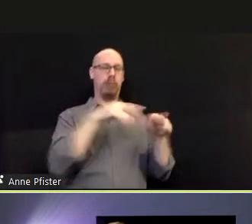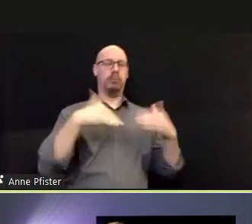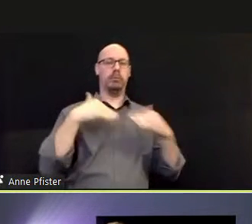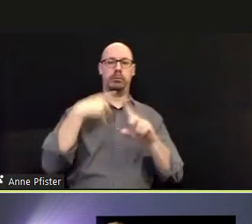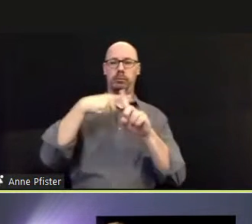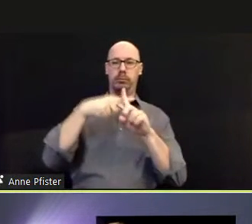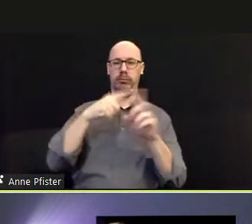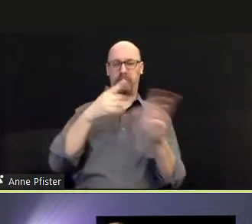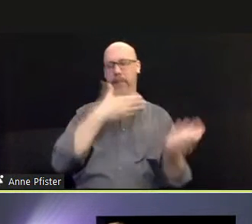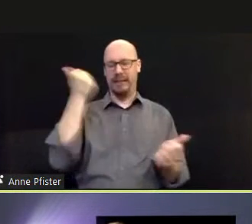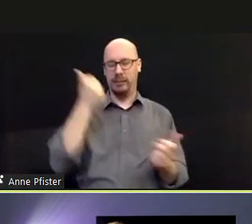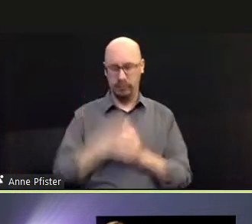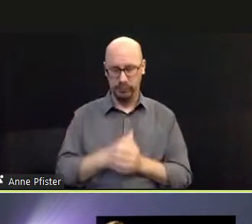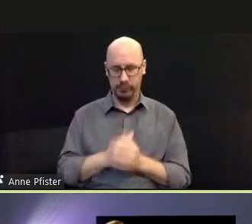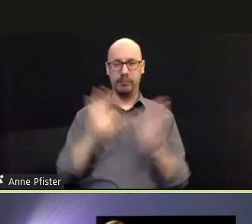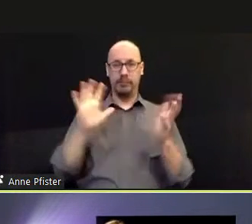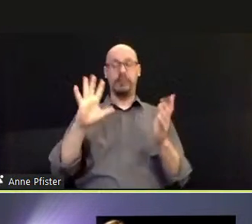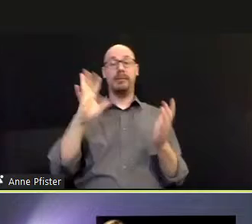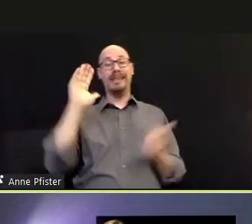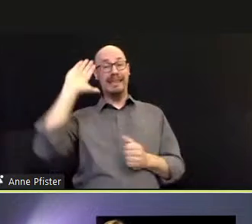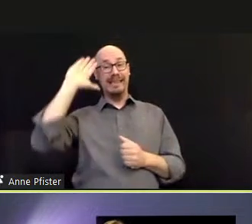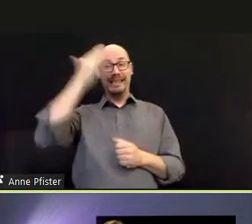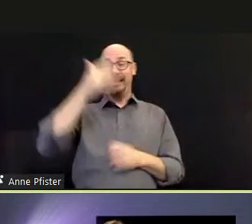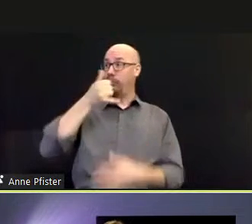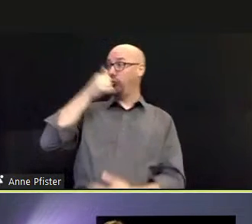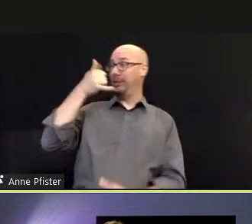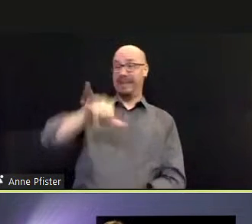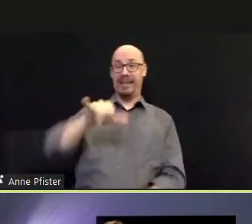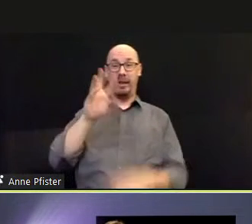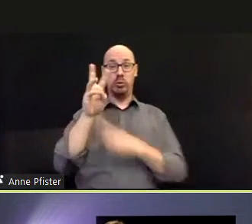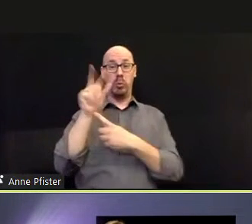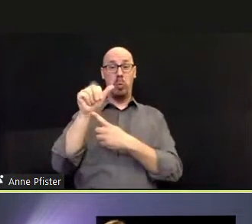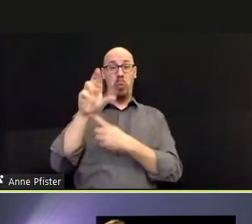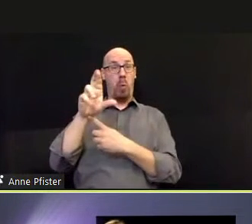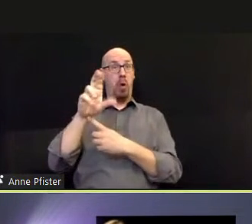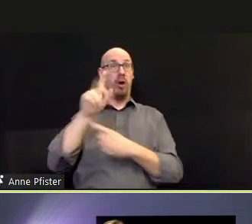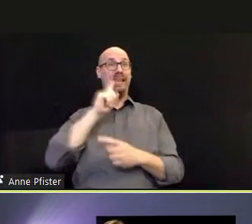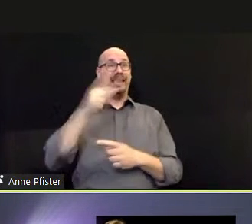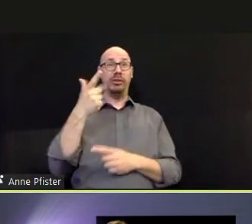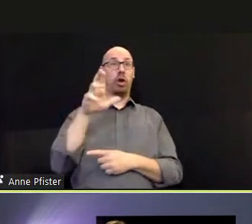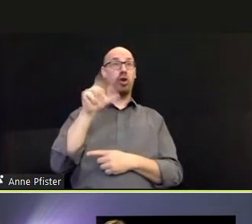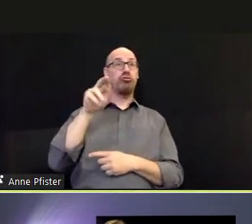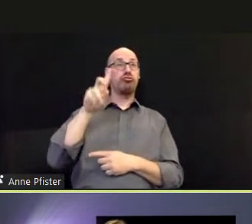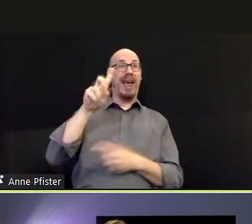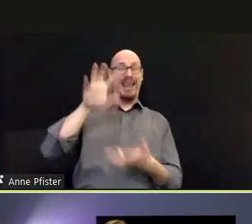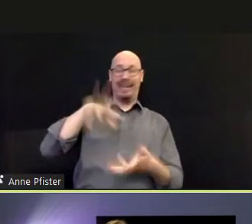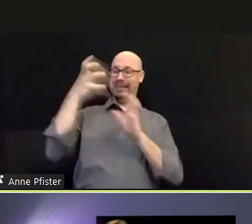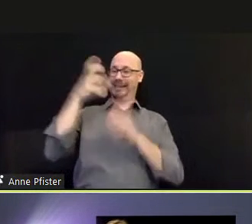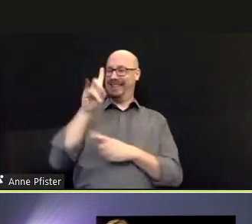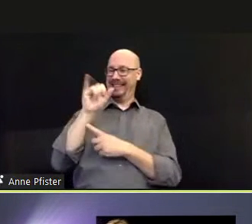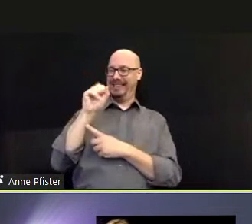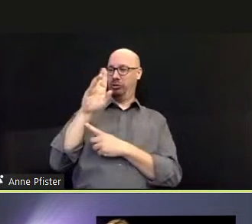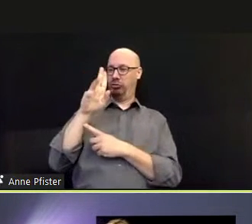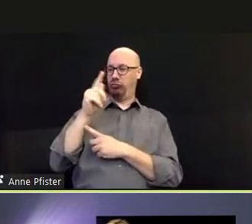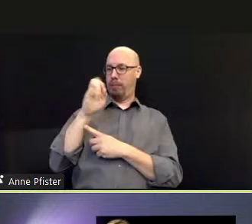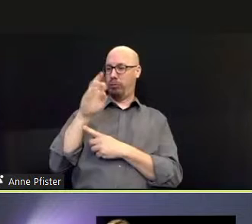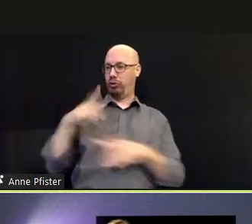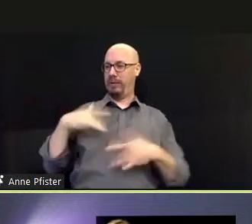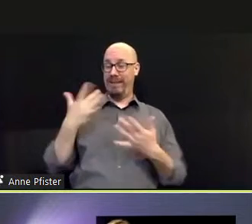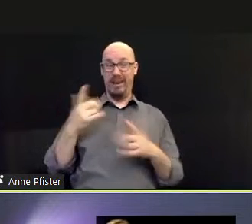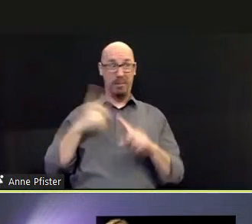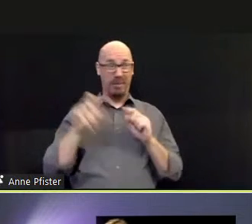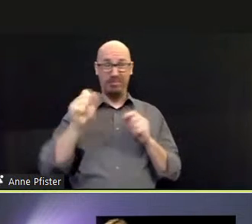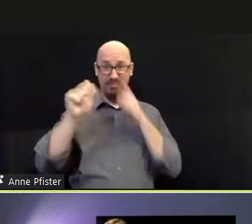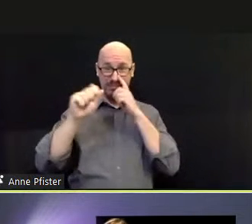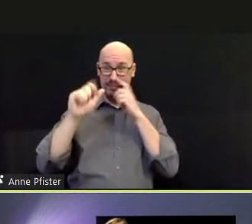While it seems ridiculous to say that war is a grand disruptor event, that is what I've been grappling with this past month,